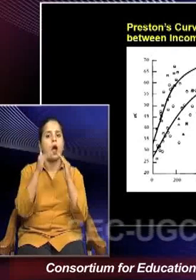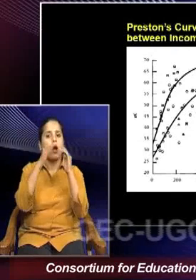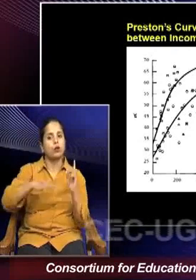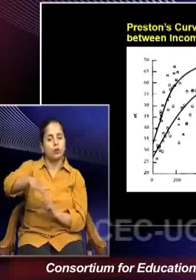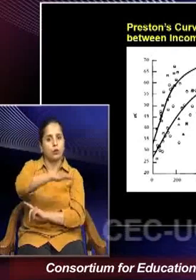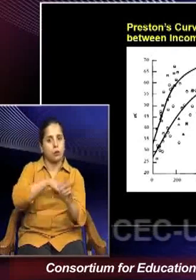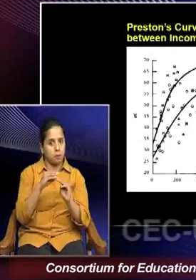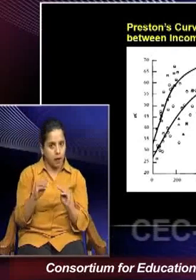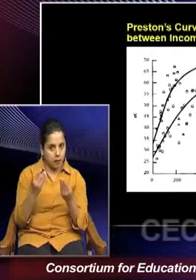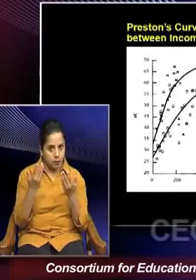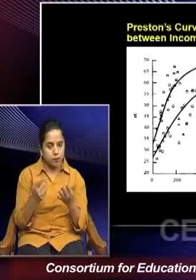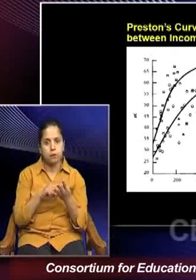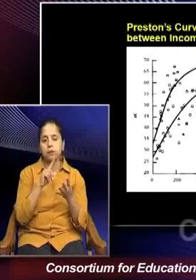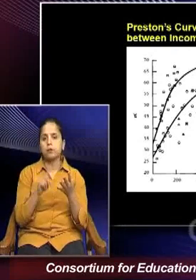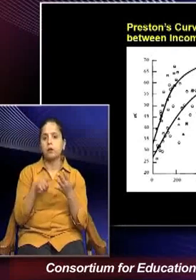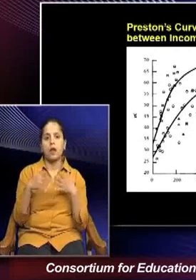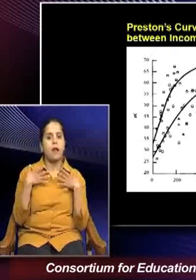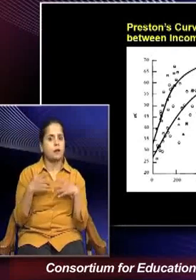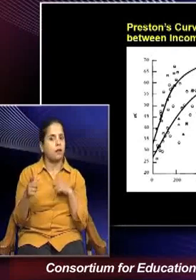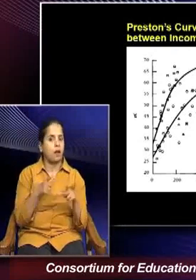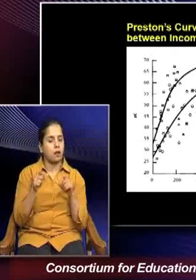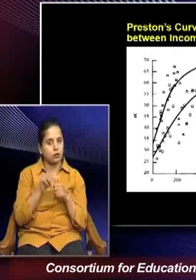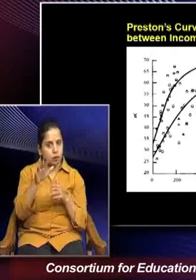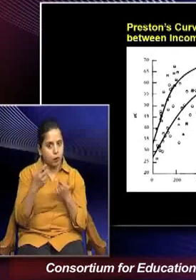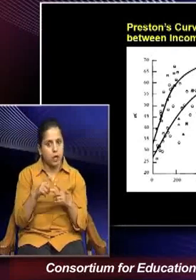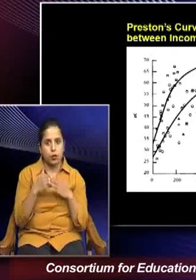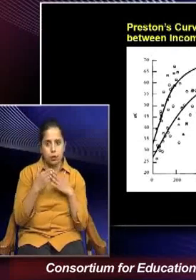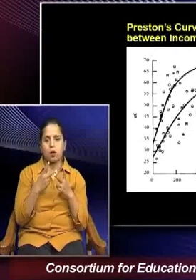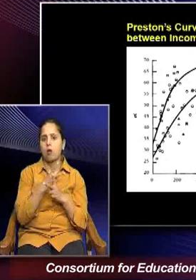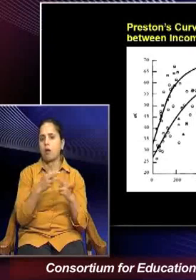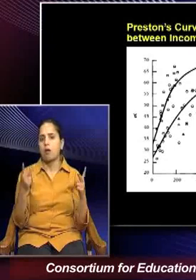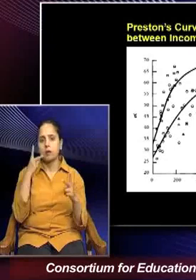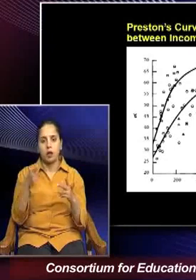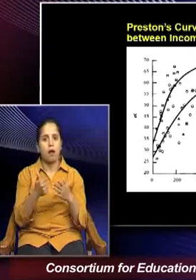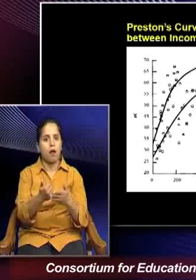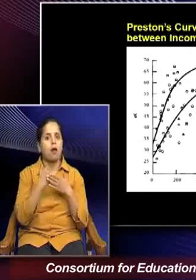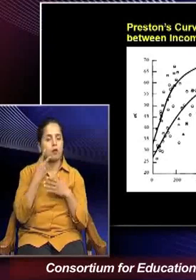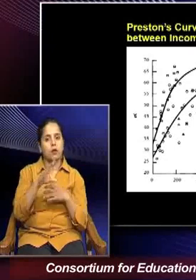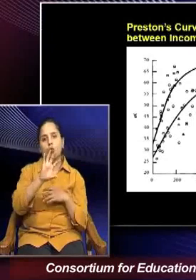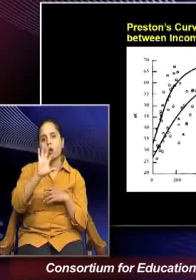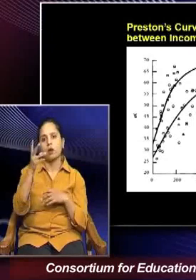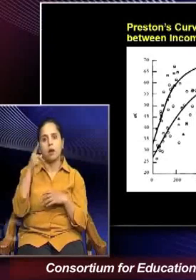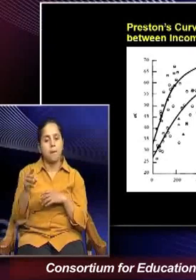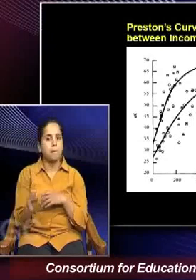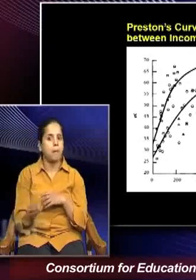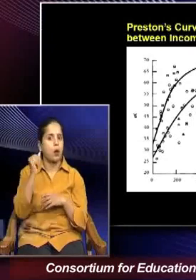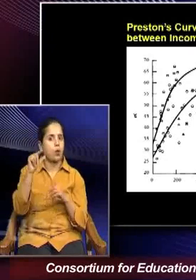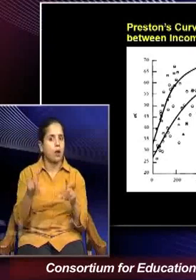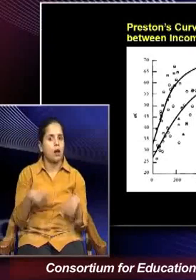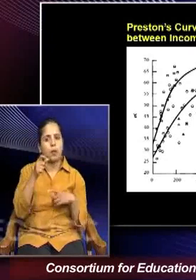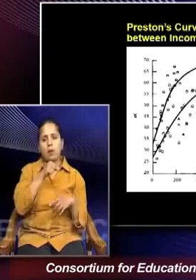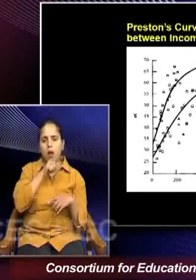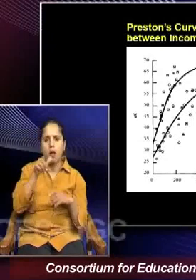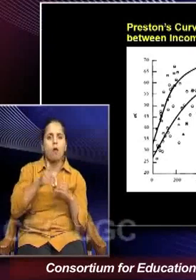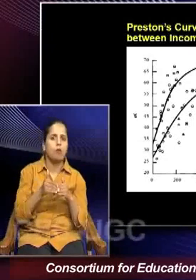you have better access to healthcare services, education, etc. So that helps the country to improve the life expectancy to